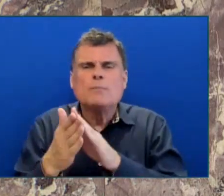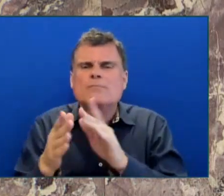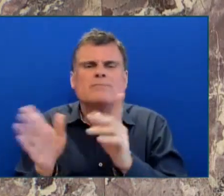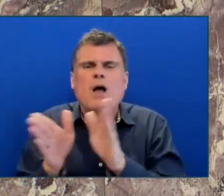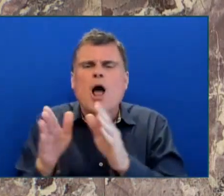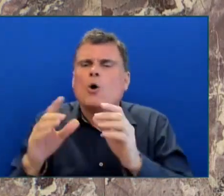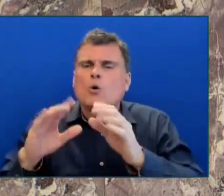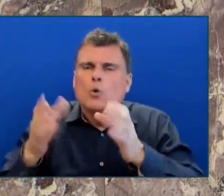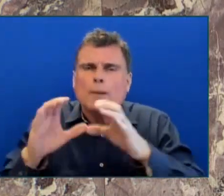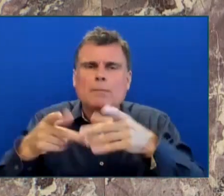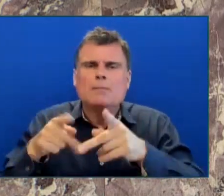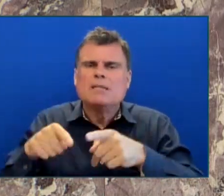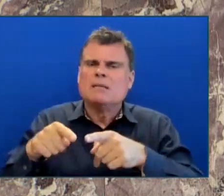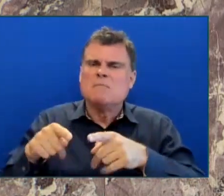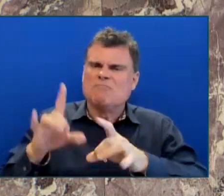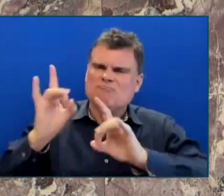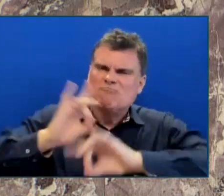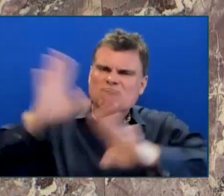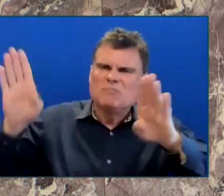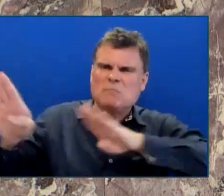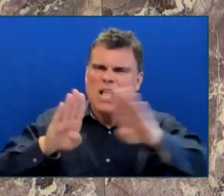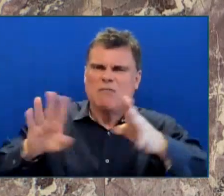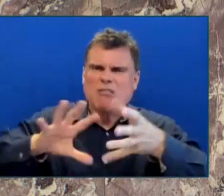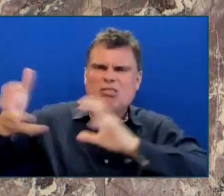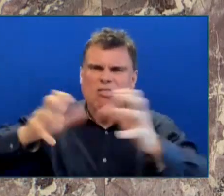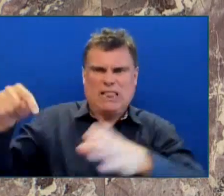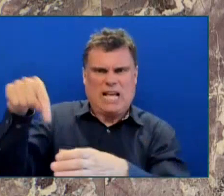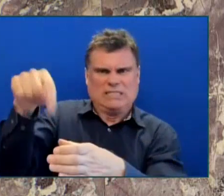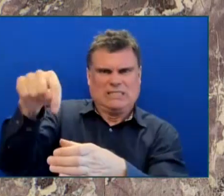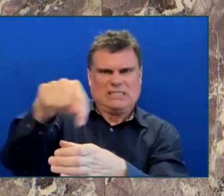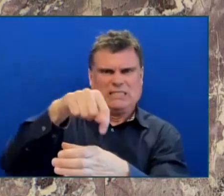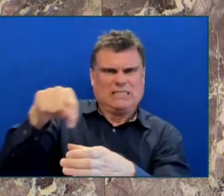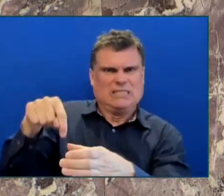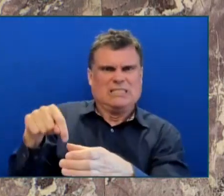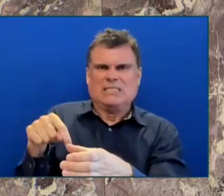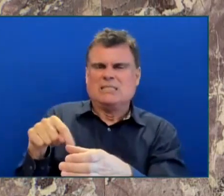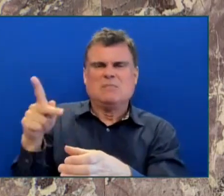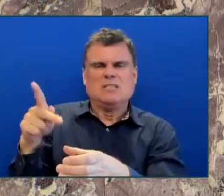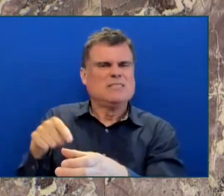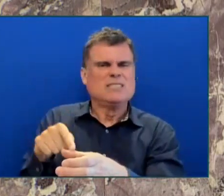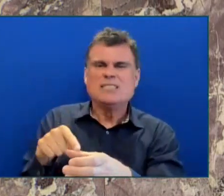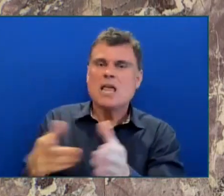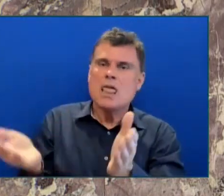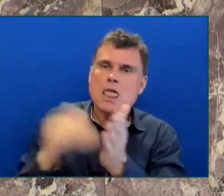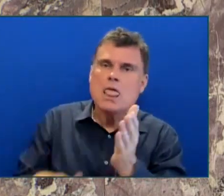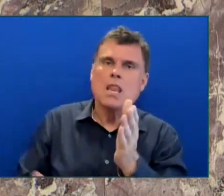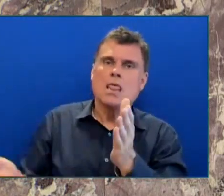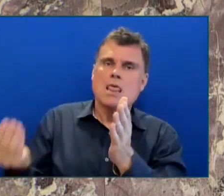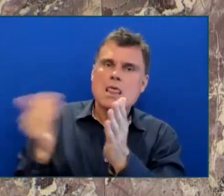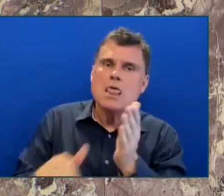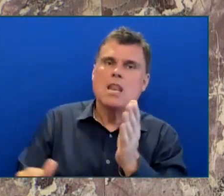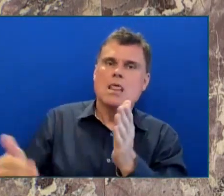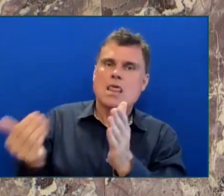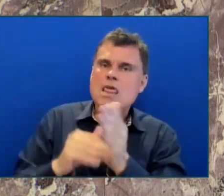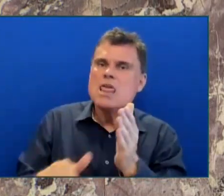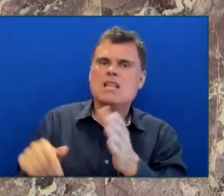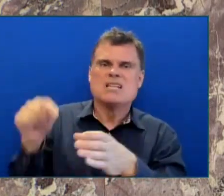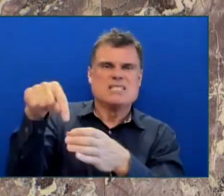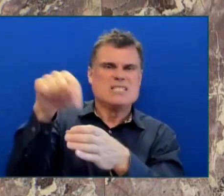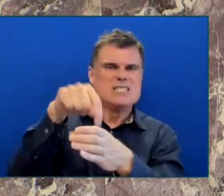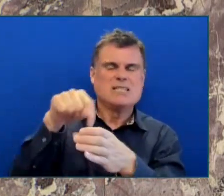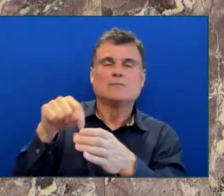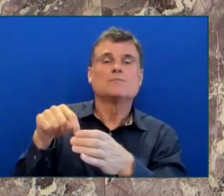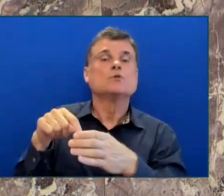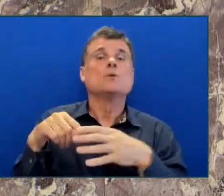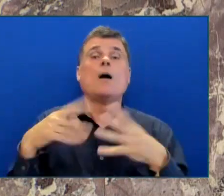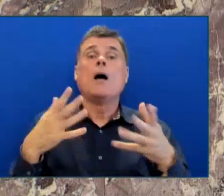acts against others that the average person cannot begin to comprehend, and people who lie, cheat, steal, and